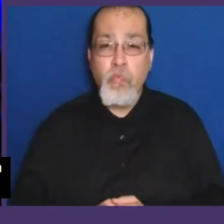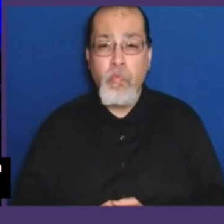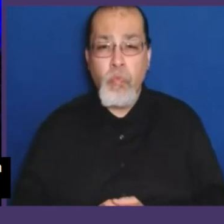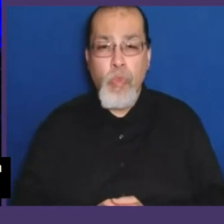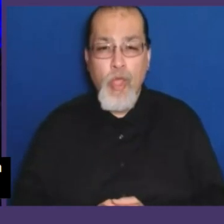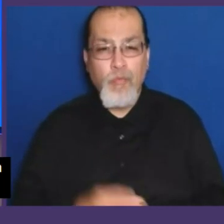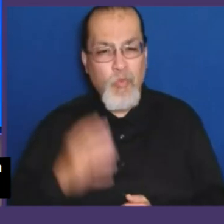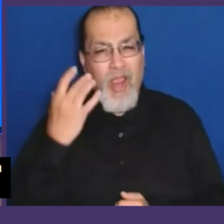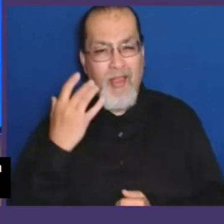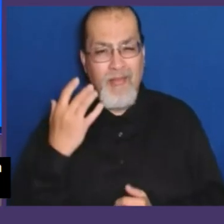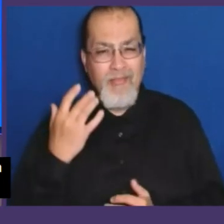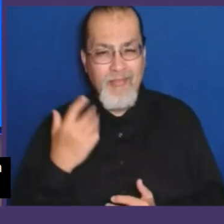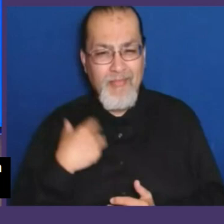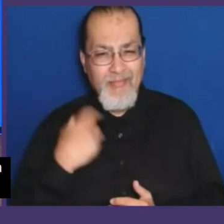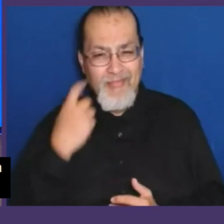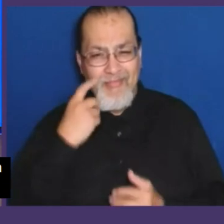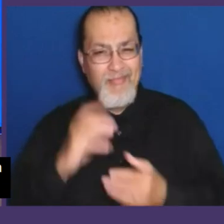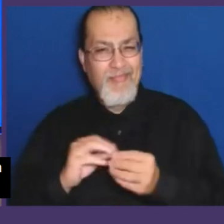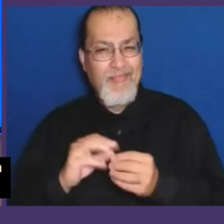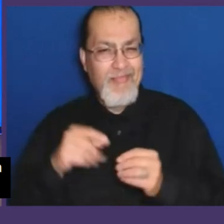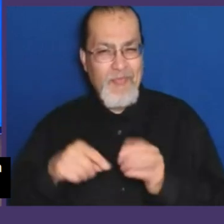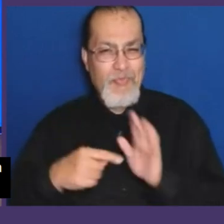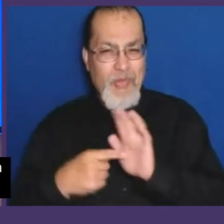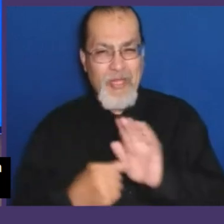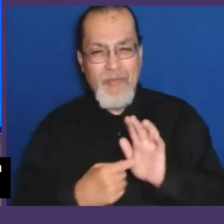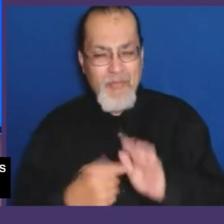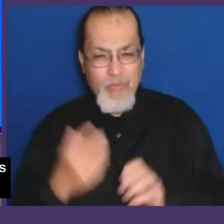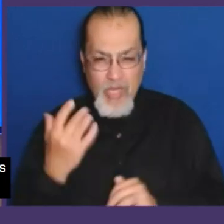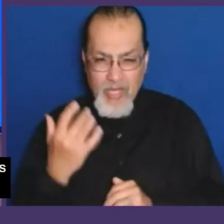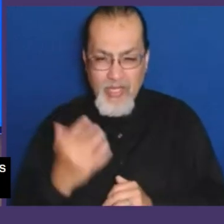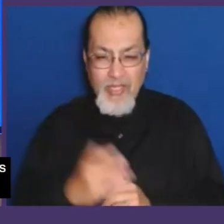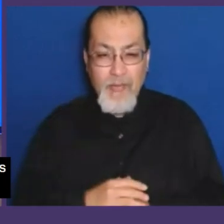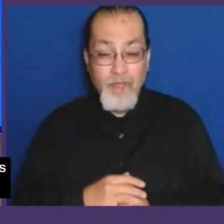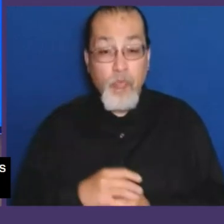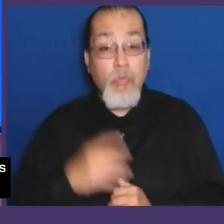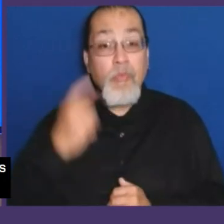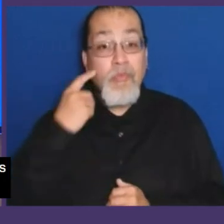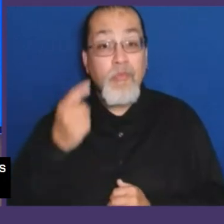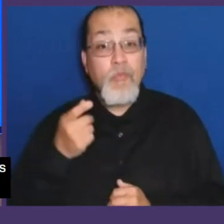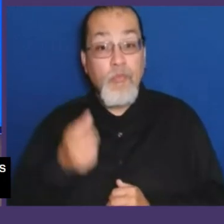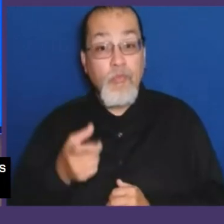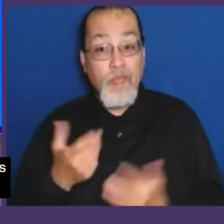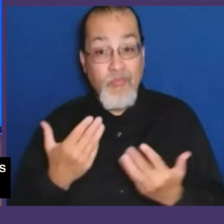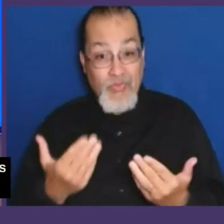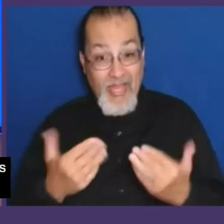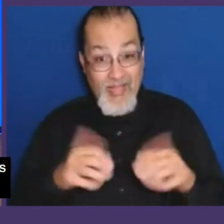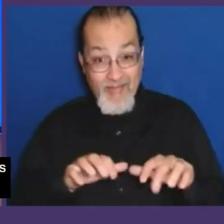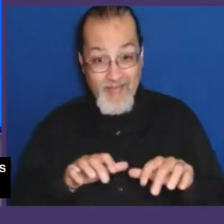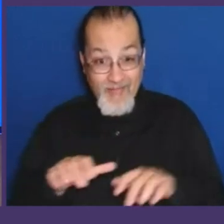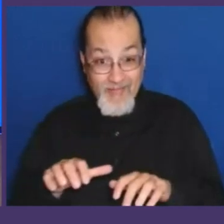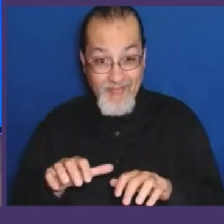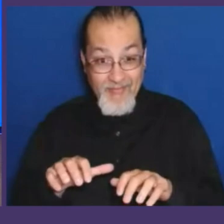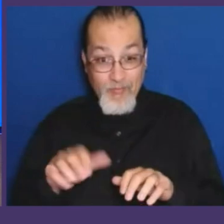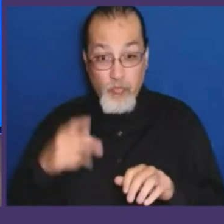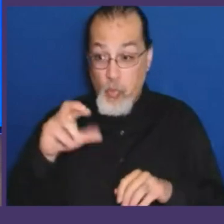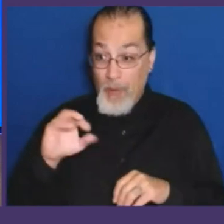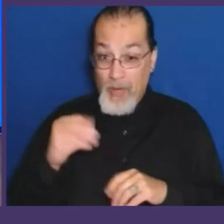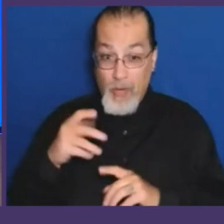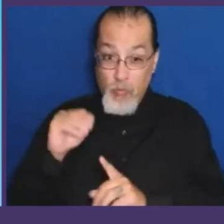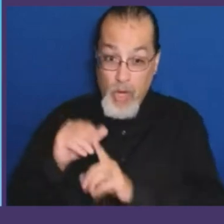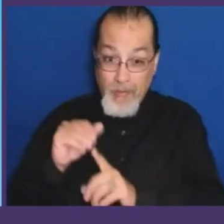extent, prompting is just making up for this sort of cognitive difference between these two kind of